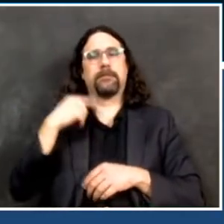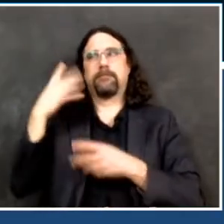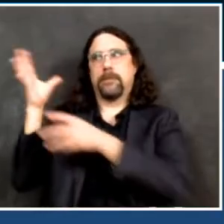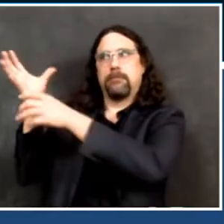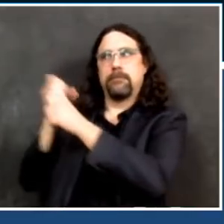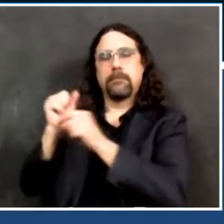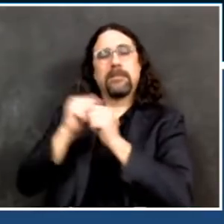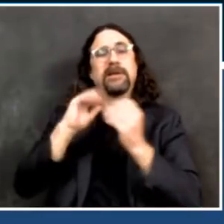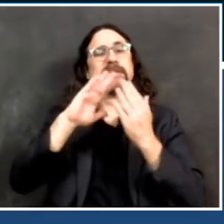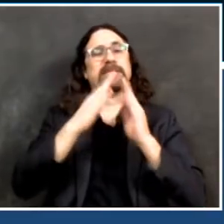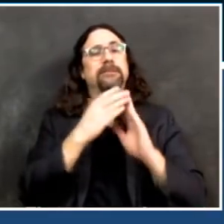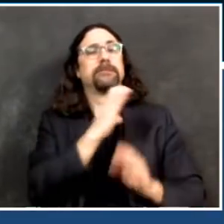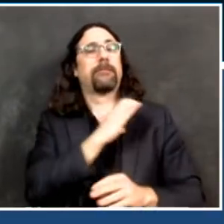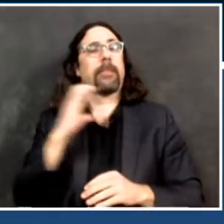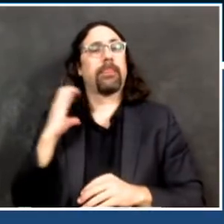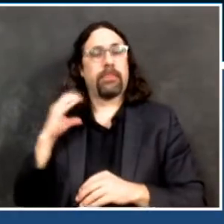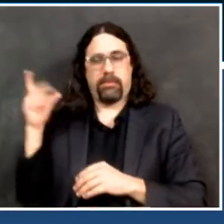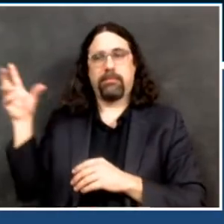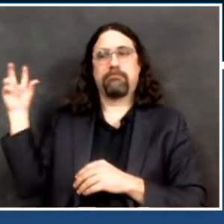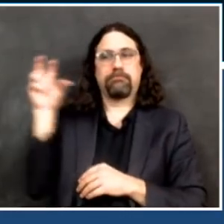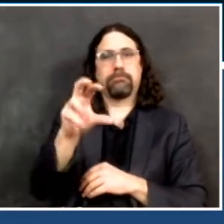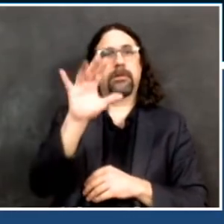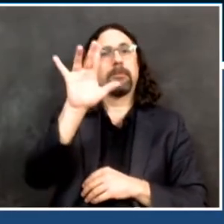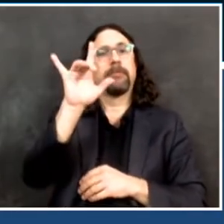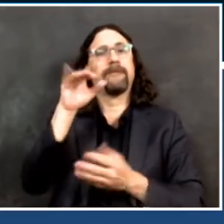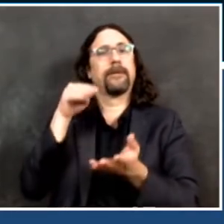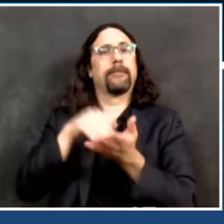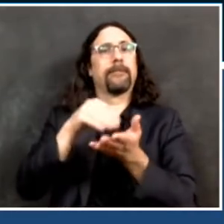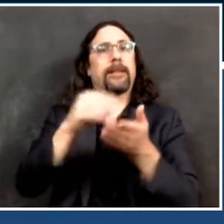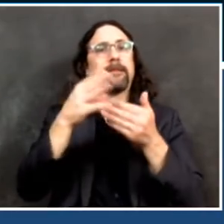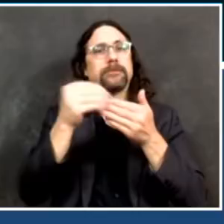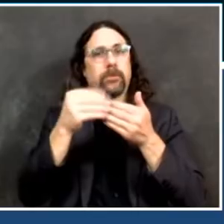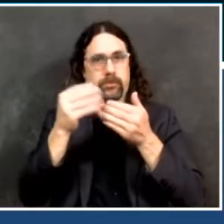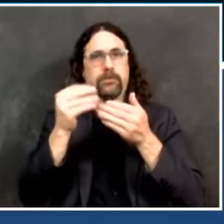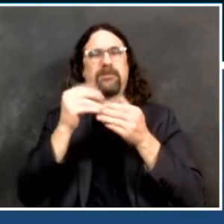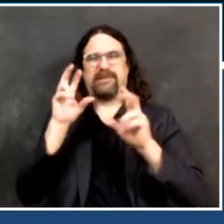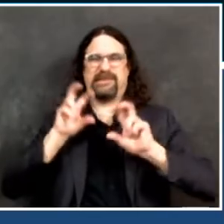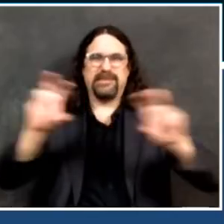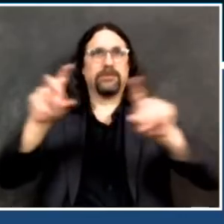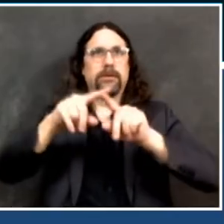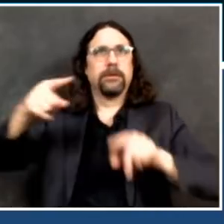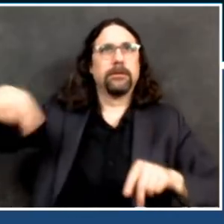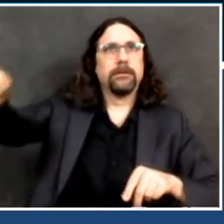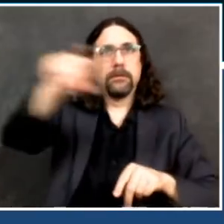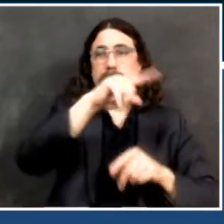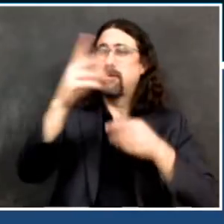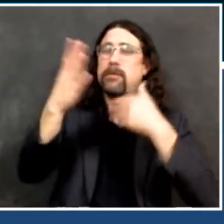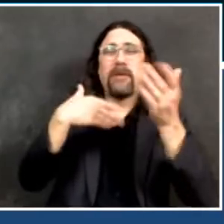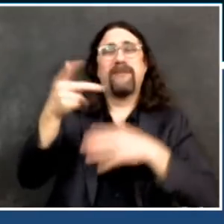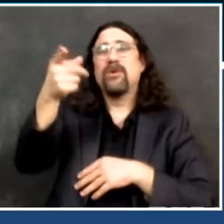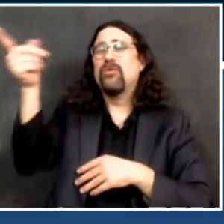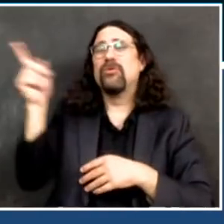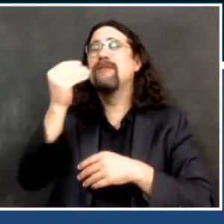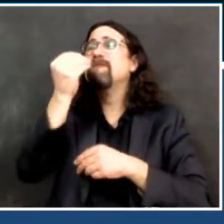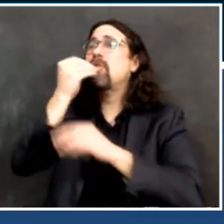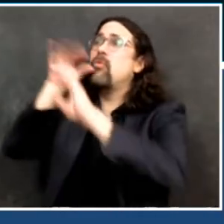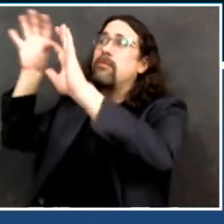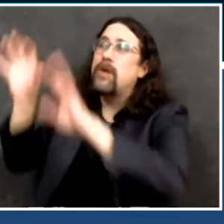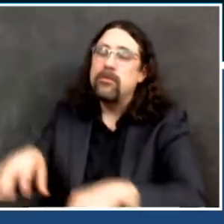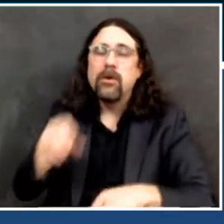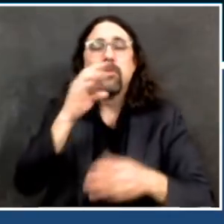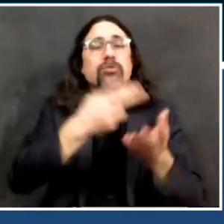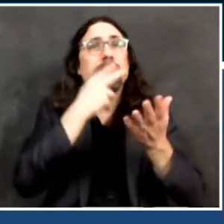they can use it for equipment, or they can use it for food. So we want to make sure that that is turned around very, very